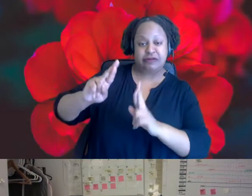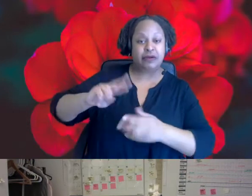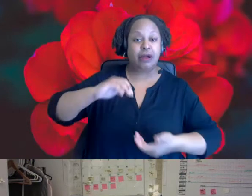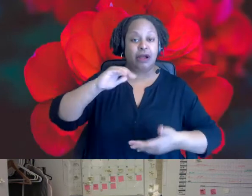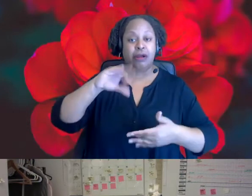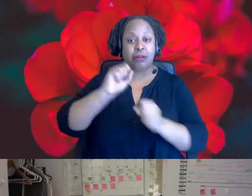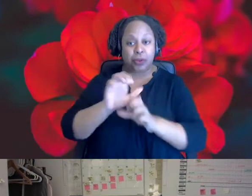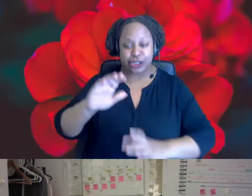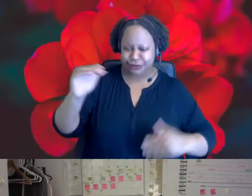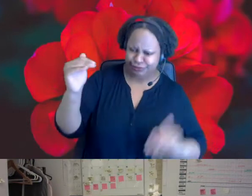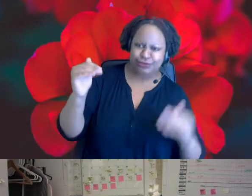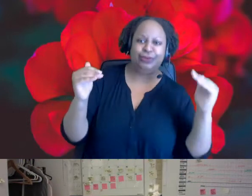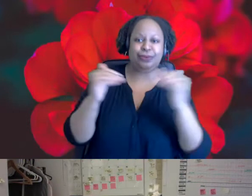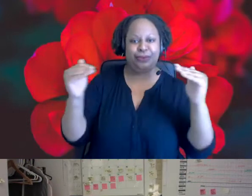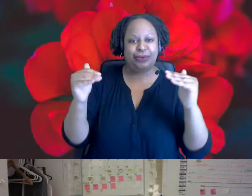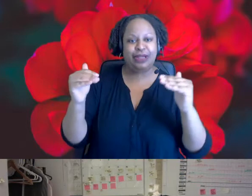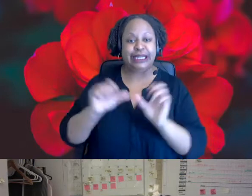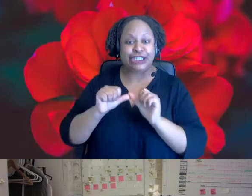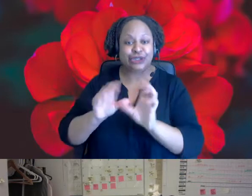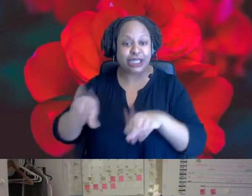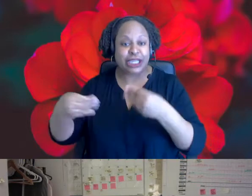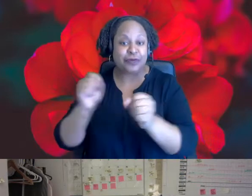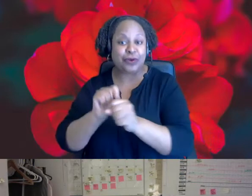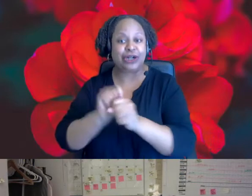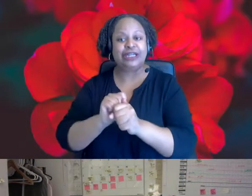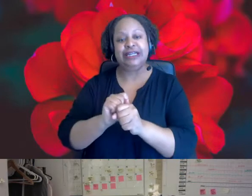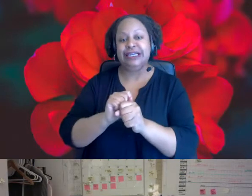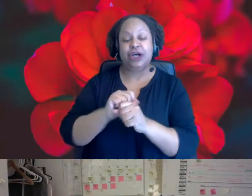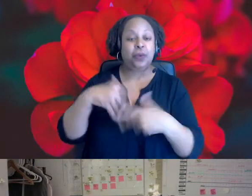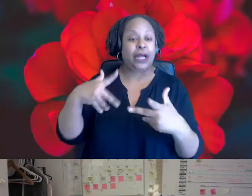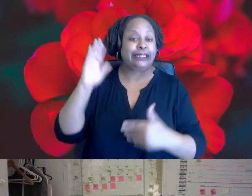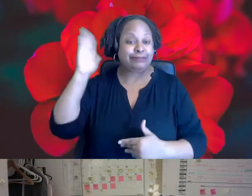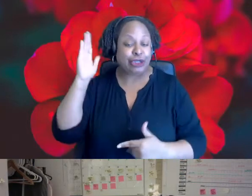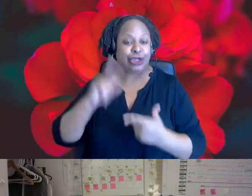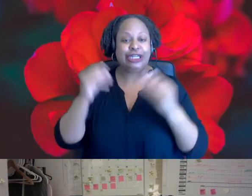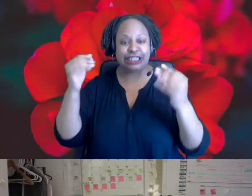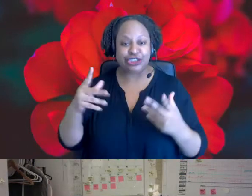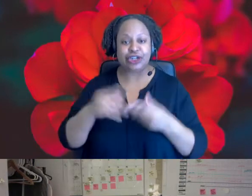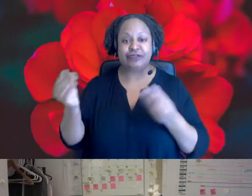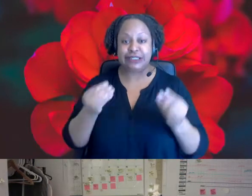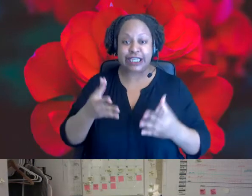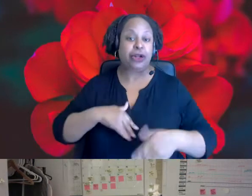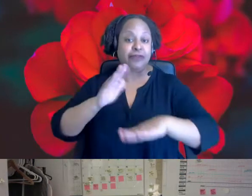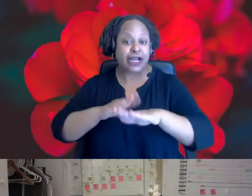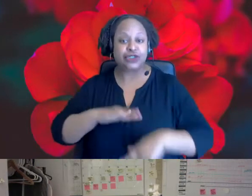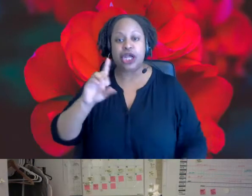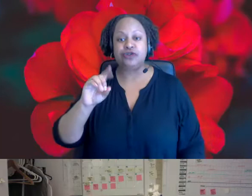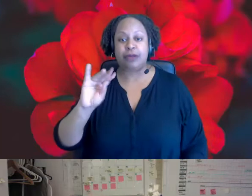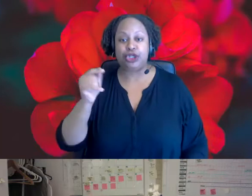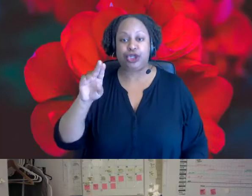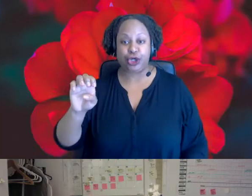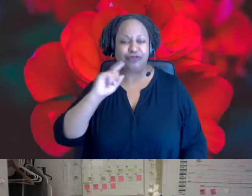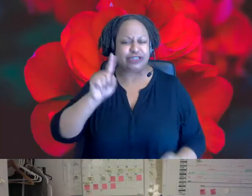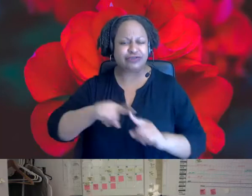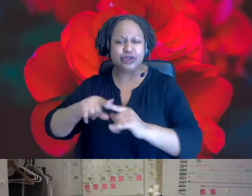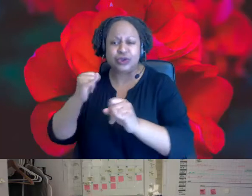as a speaker, teacher, facilitator, advisor, and dramaturg for various institutions and arts organizations across Canada. She